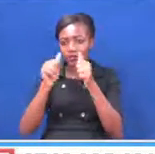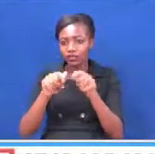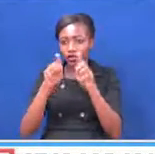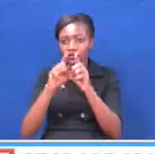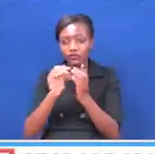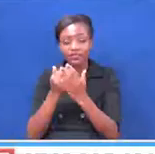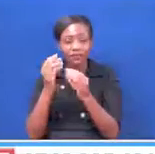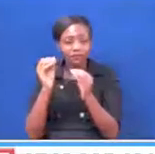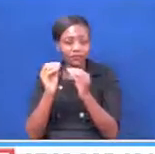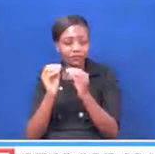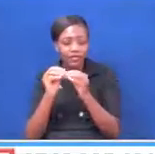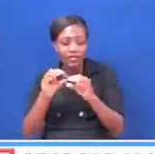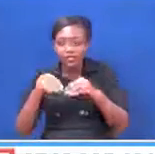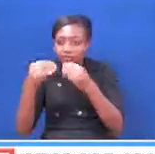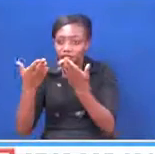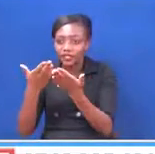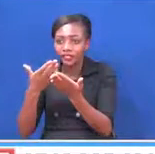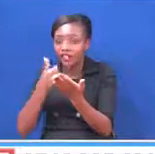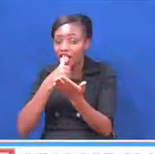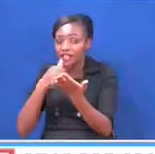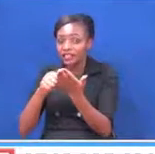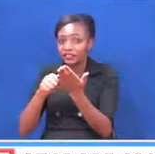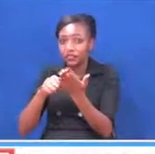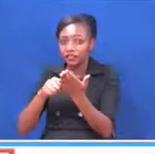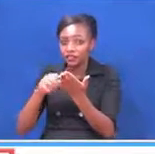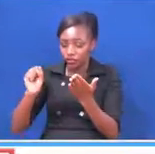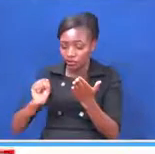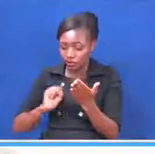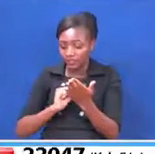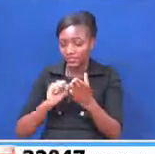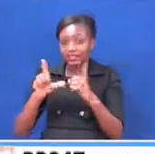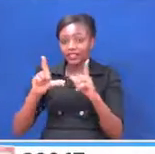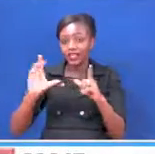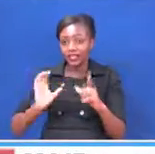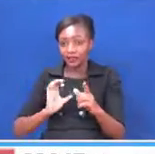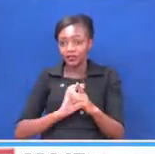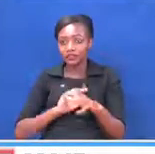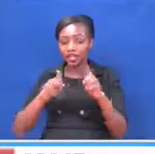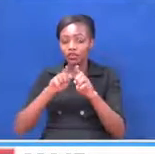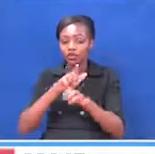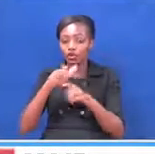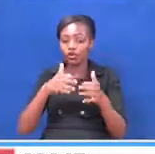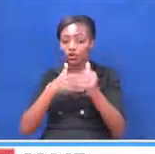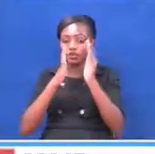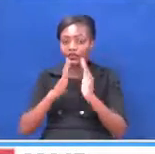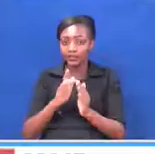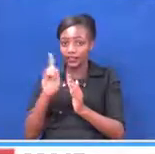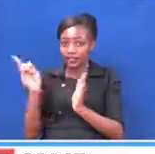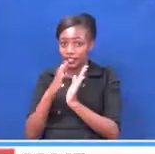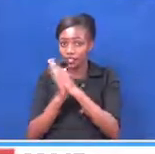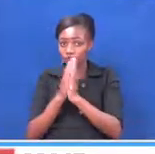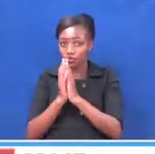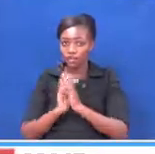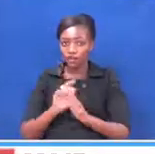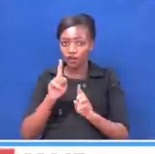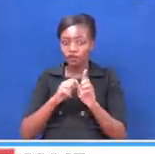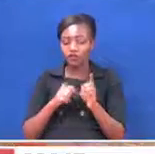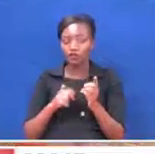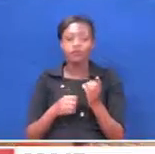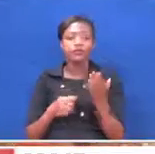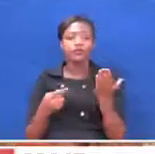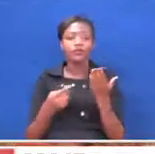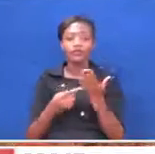their grievances to the Senate Lands Committee rather, and local leaders. Nicholas Ndiga reports from Voi Taita